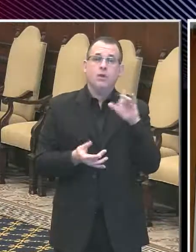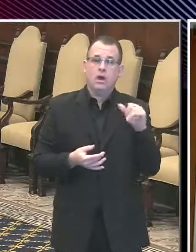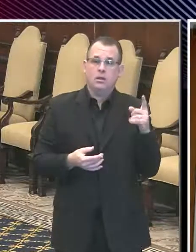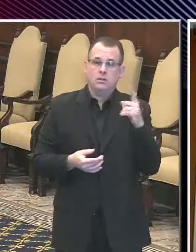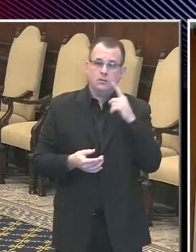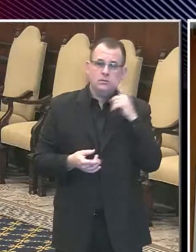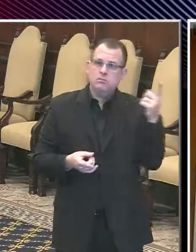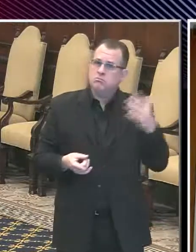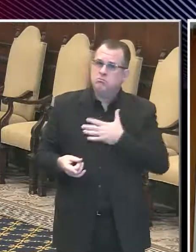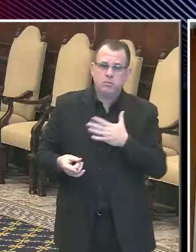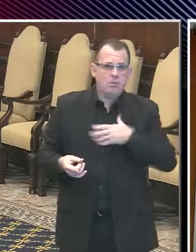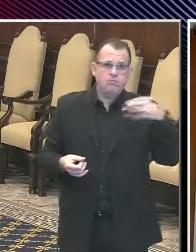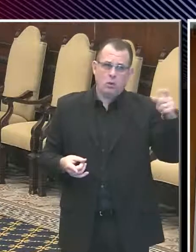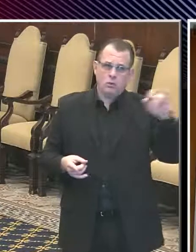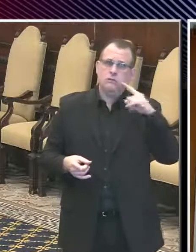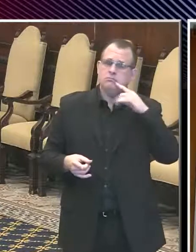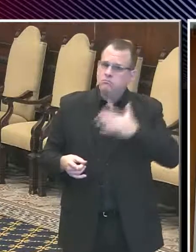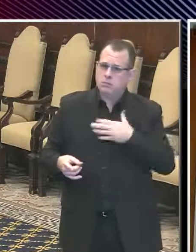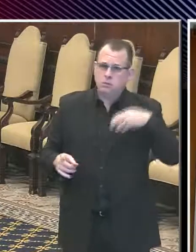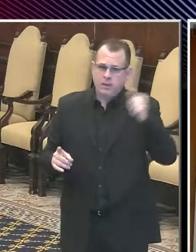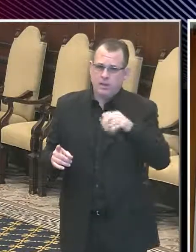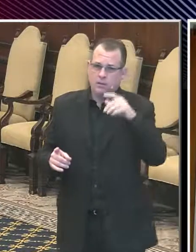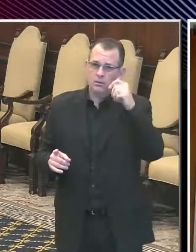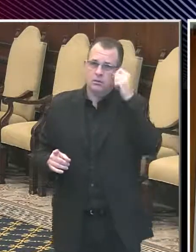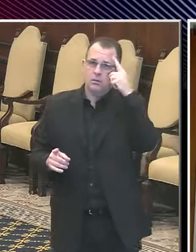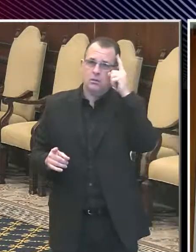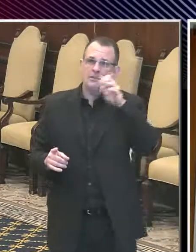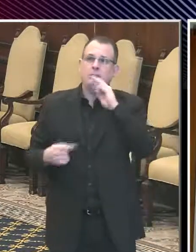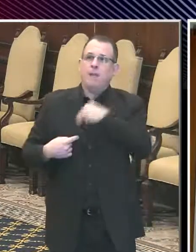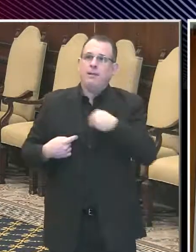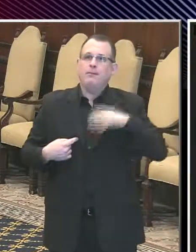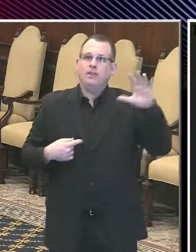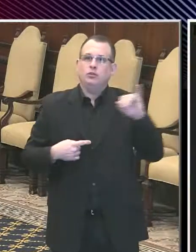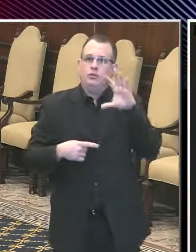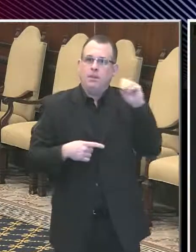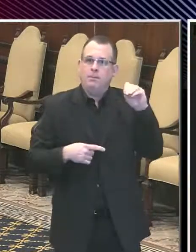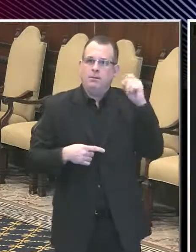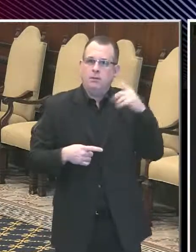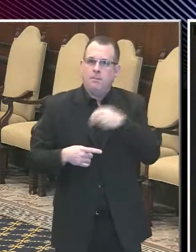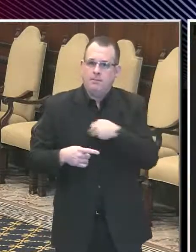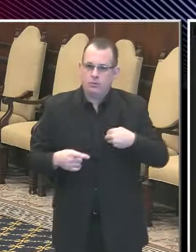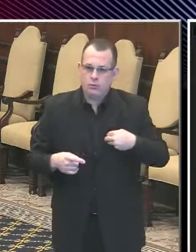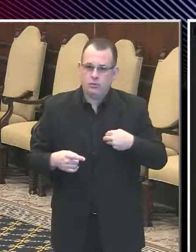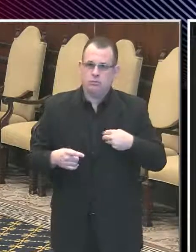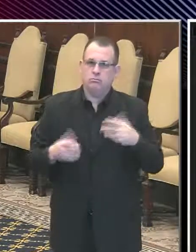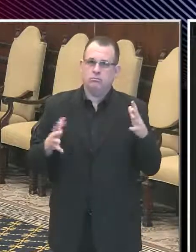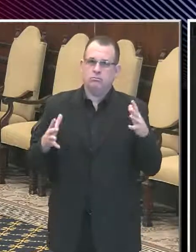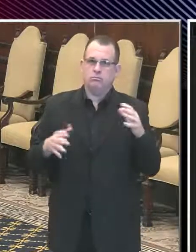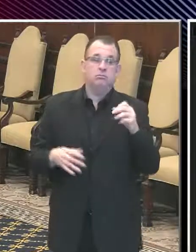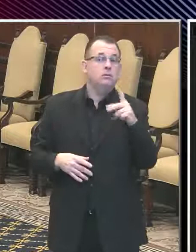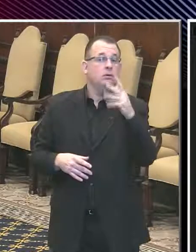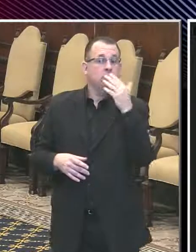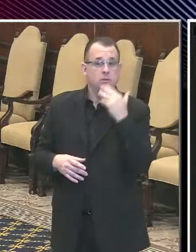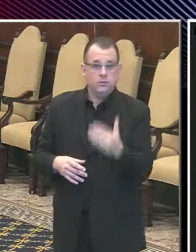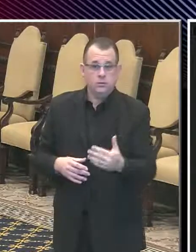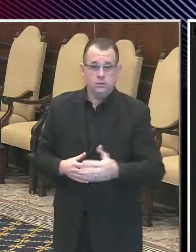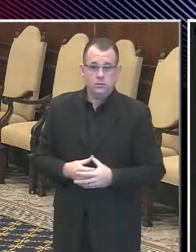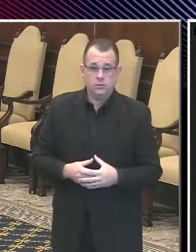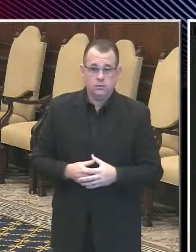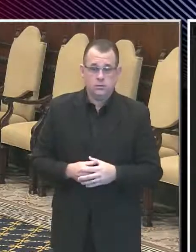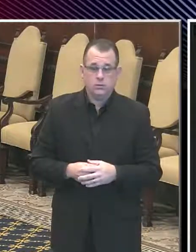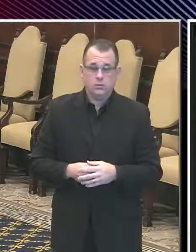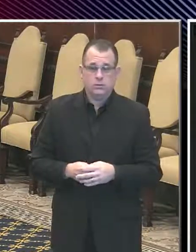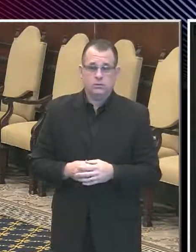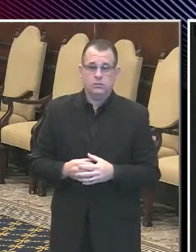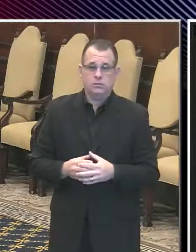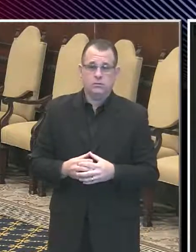their own members, but for people who are their members, they pay for this testing. Okay. Thank you, Denise. Thanks, Denise.